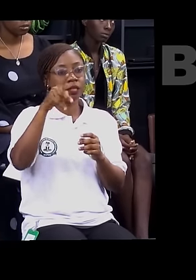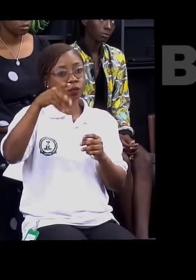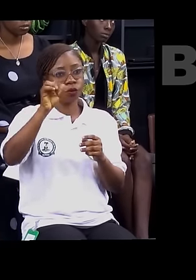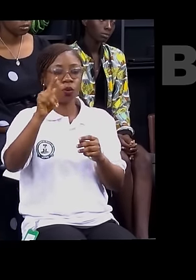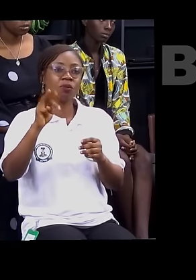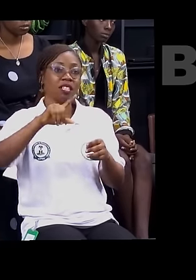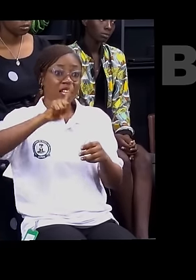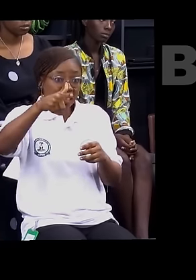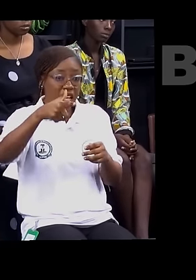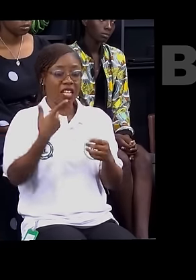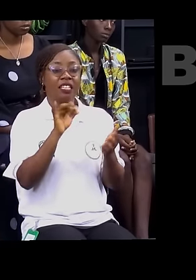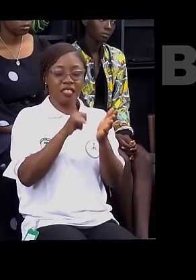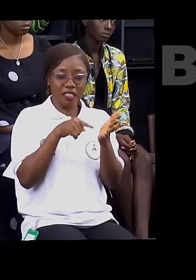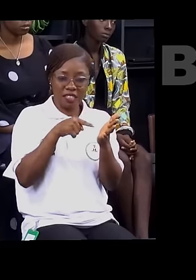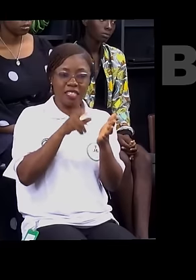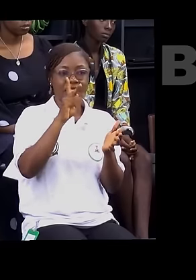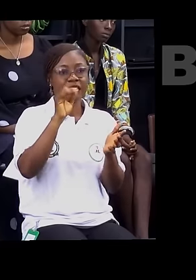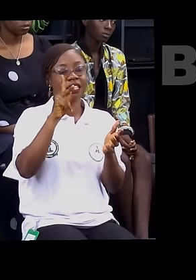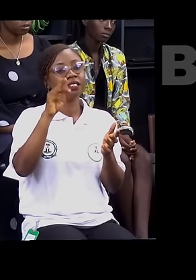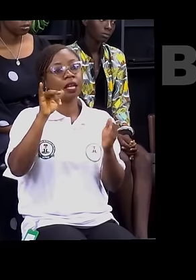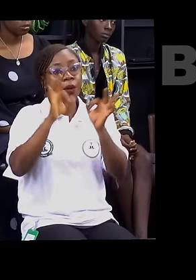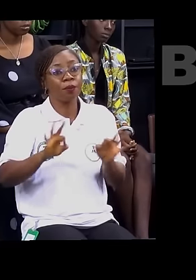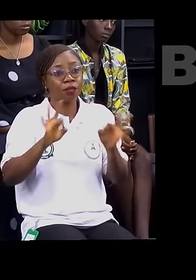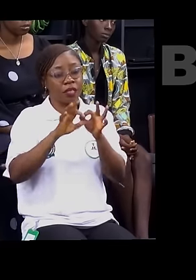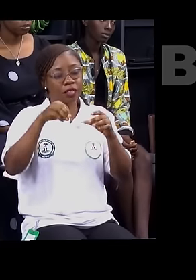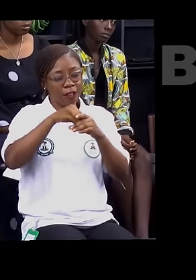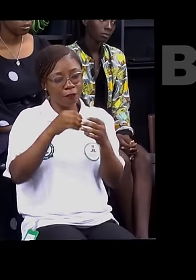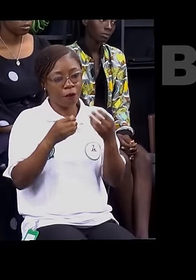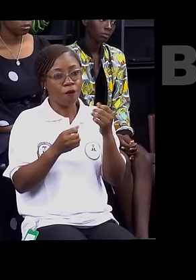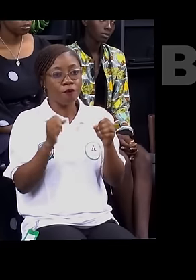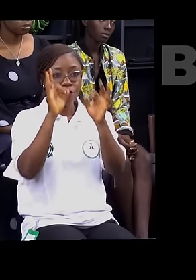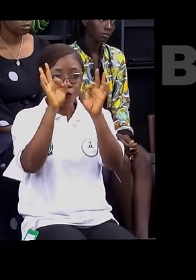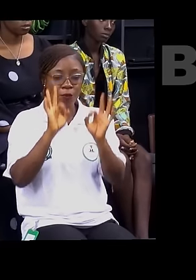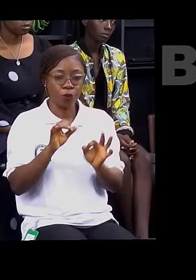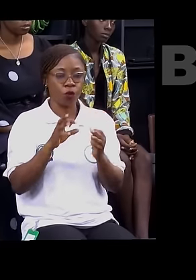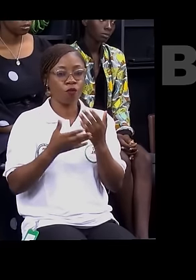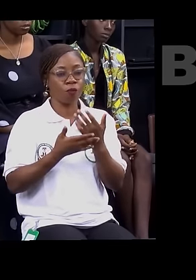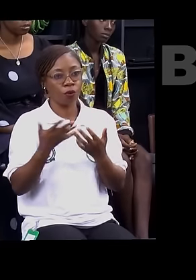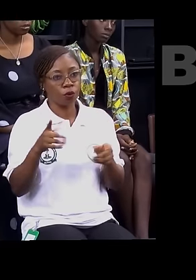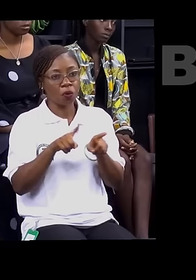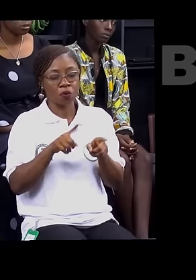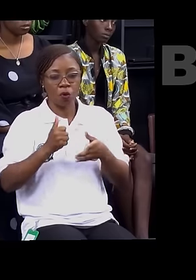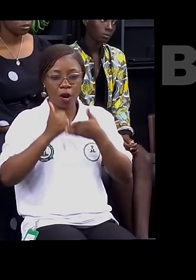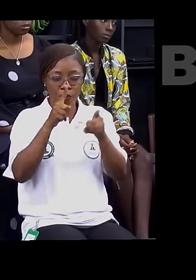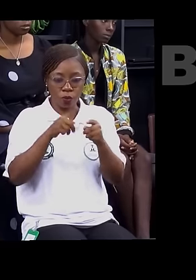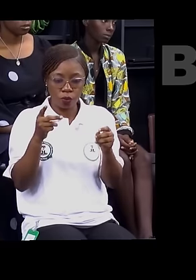is very important in the formation of blood. And then also the kidney helps in control of blood pressure.